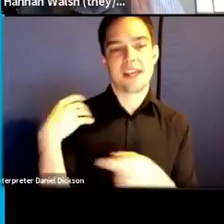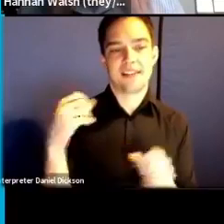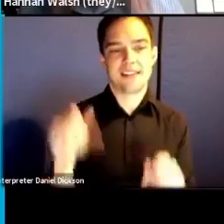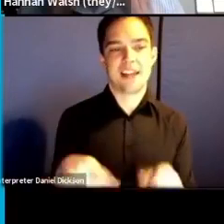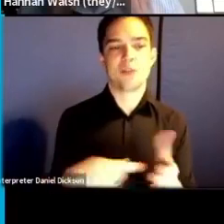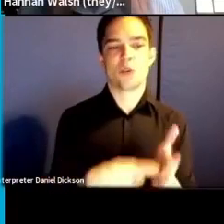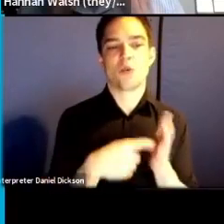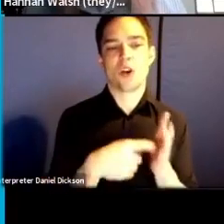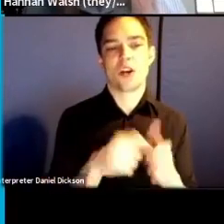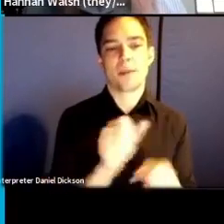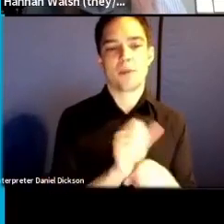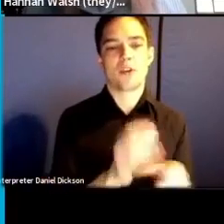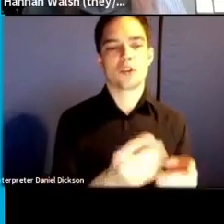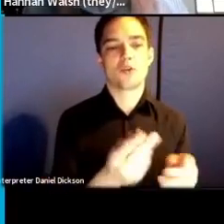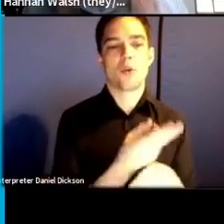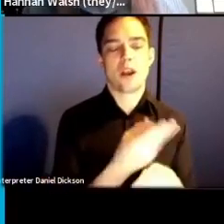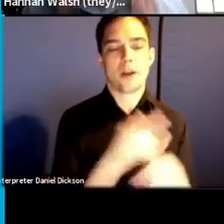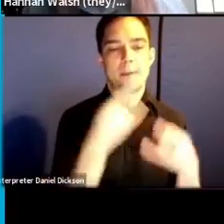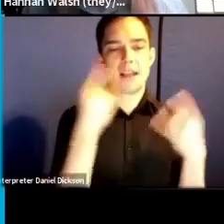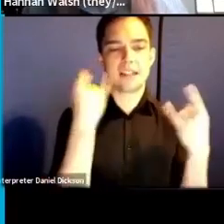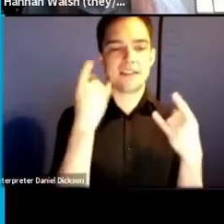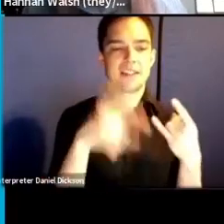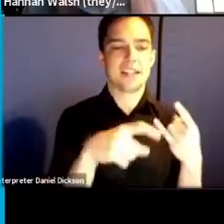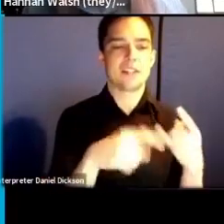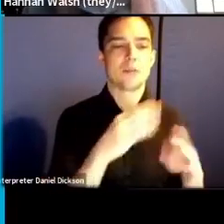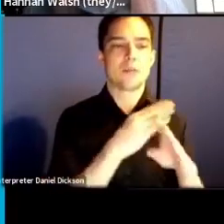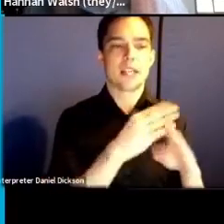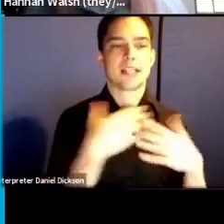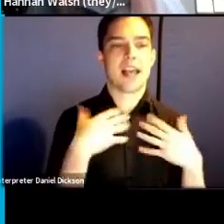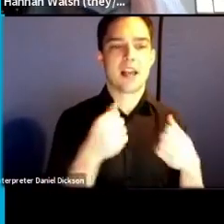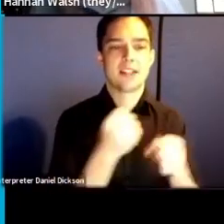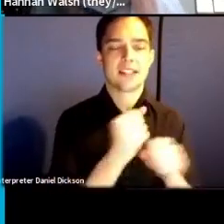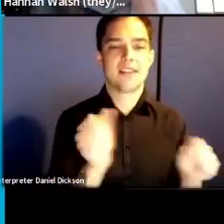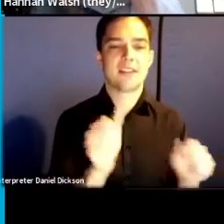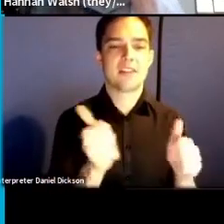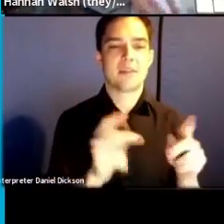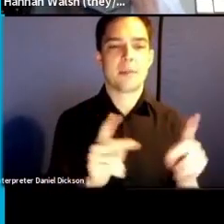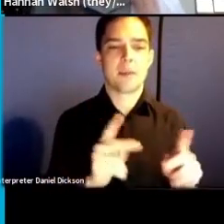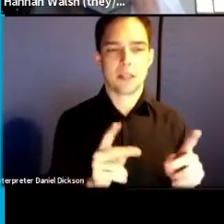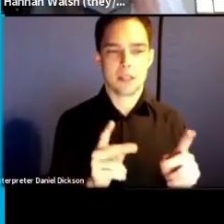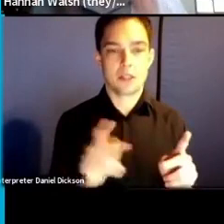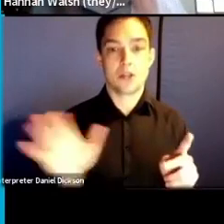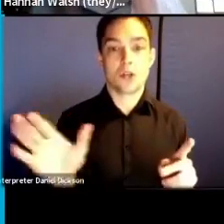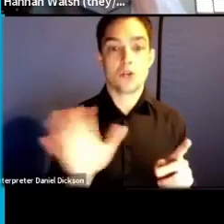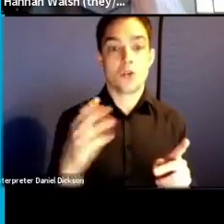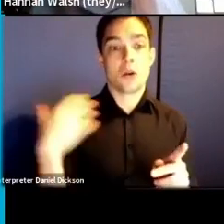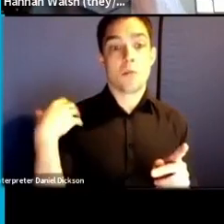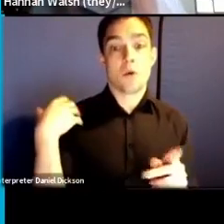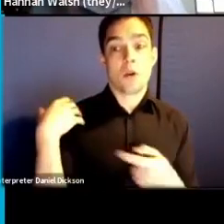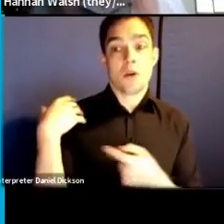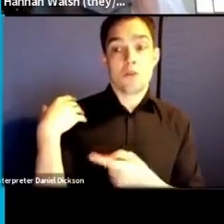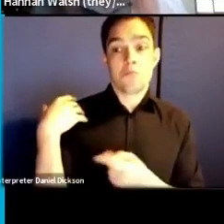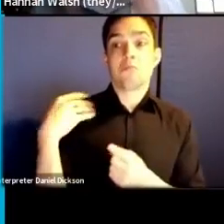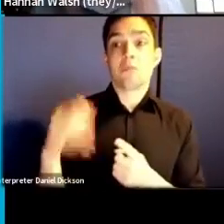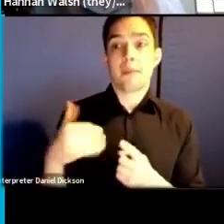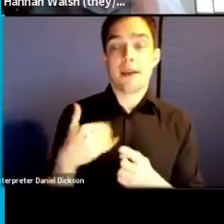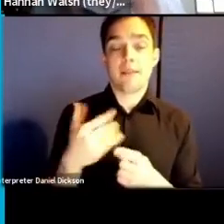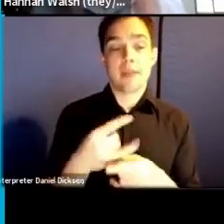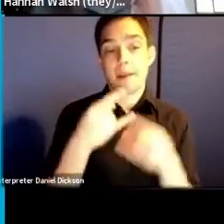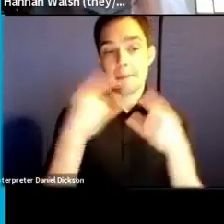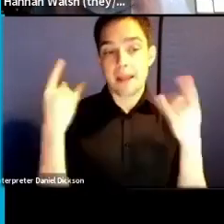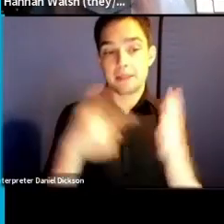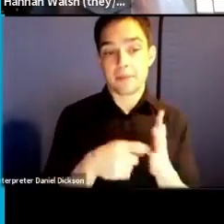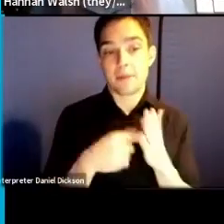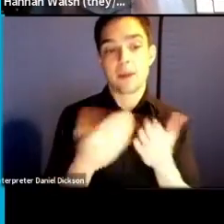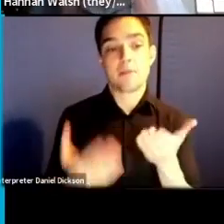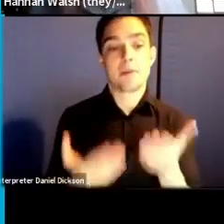require employees to wear masks if it's necessary to protect the health and safety of others. So your employer can have this mask mandate. They can